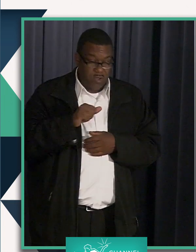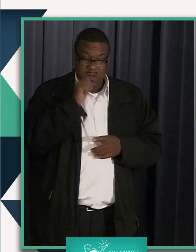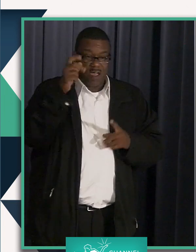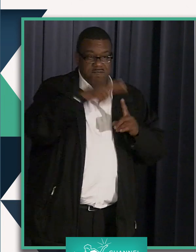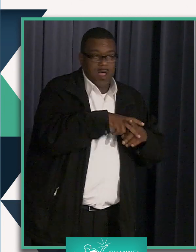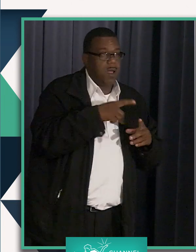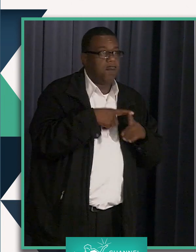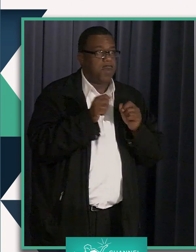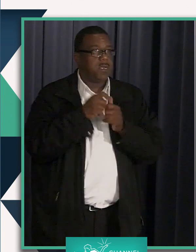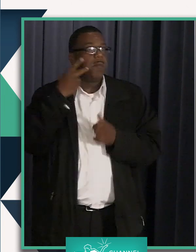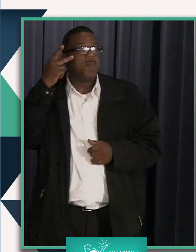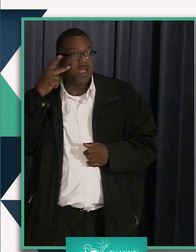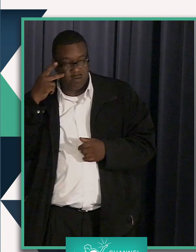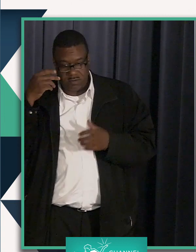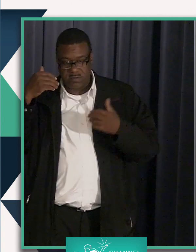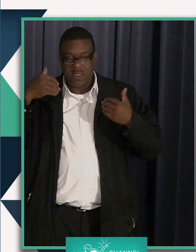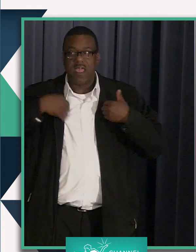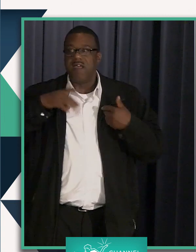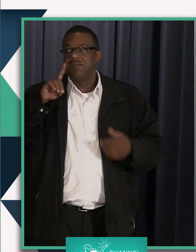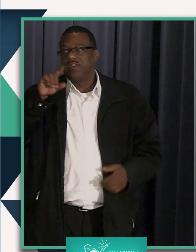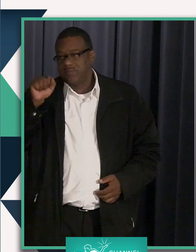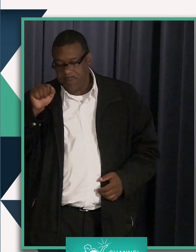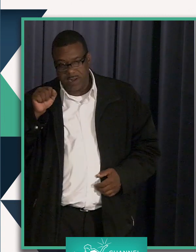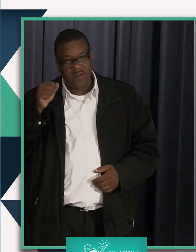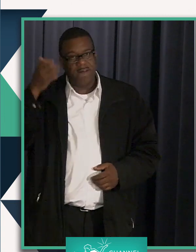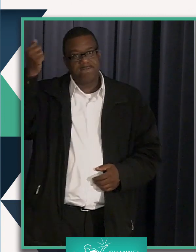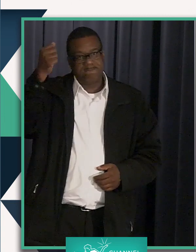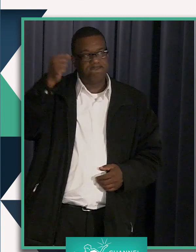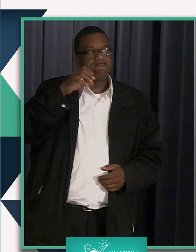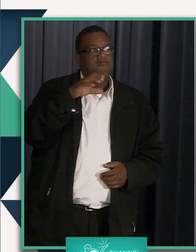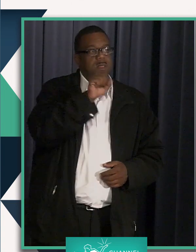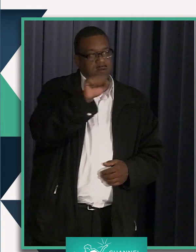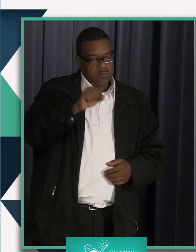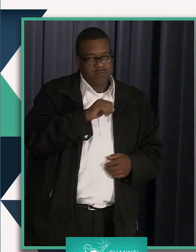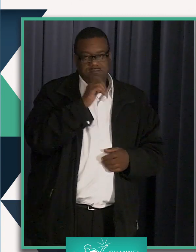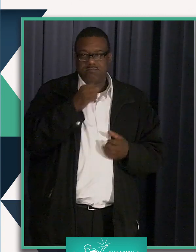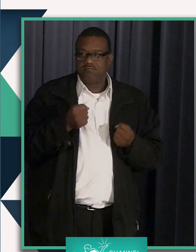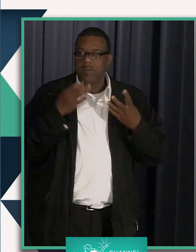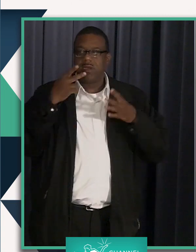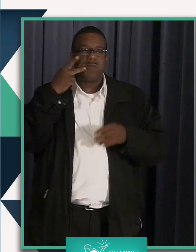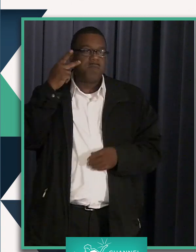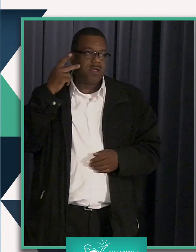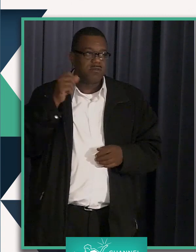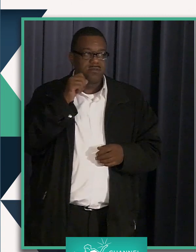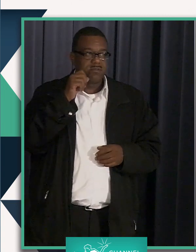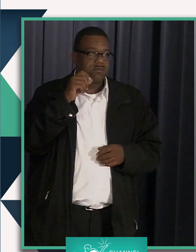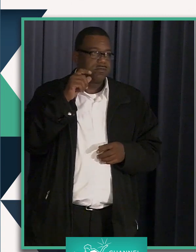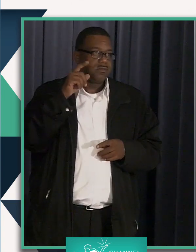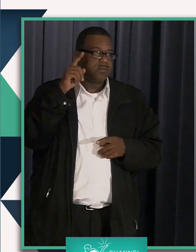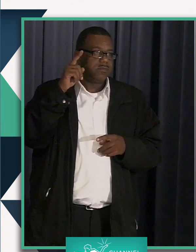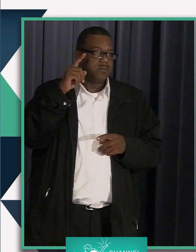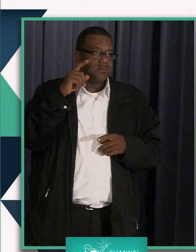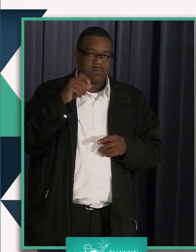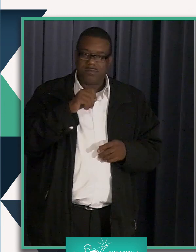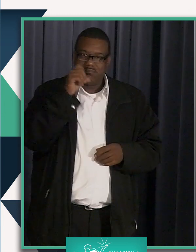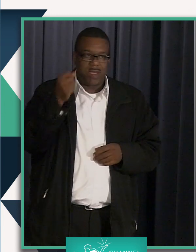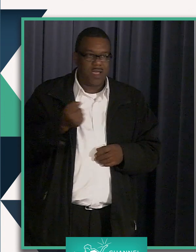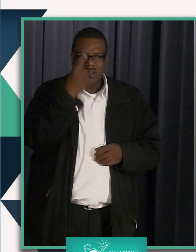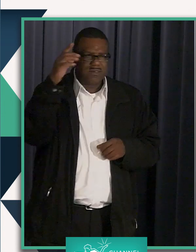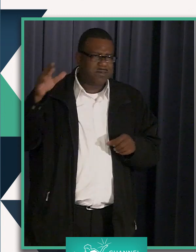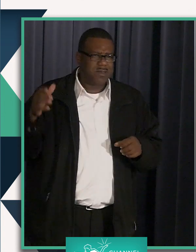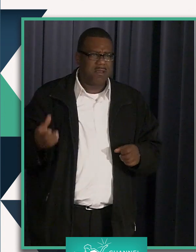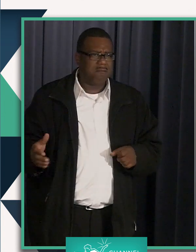the parents are on. As a The recipient. parents are on Social Right, Security. and a lot of parents are not being able to get the full understanding on